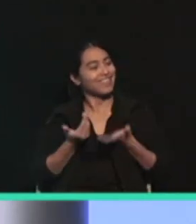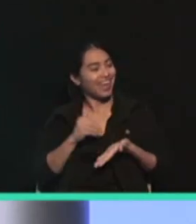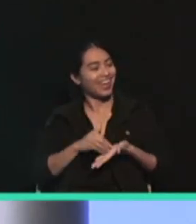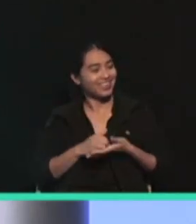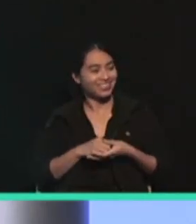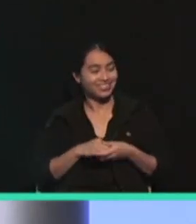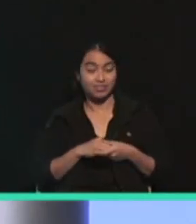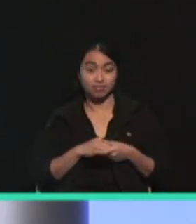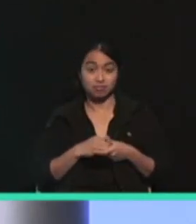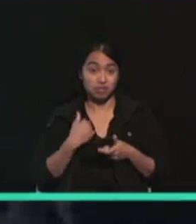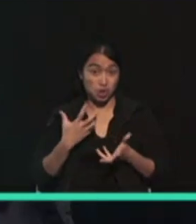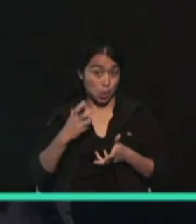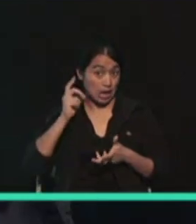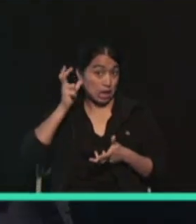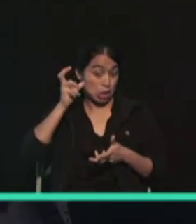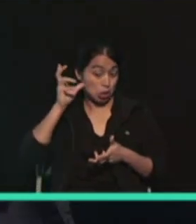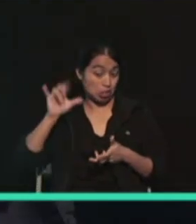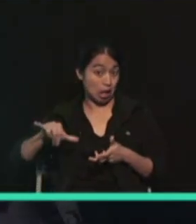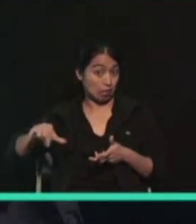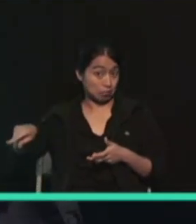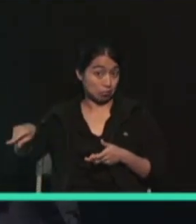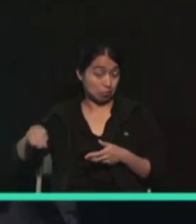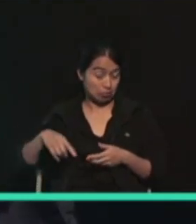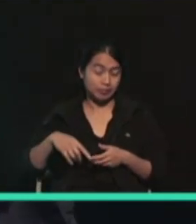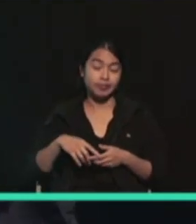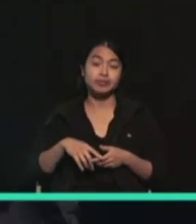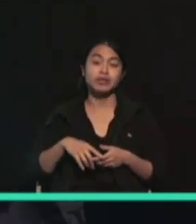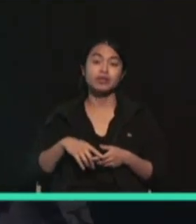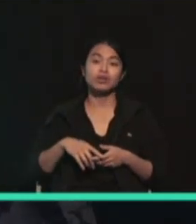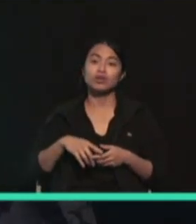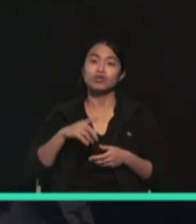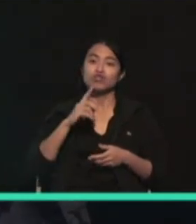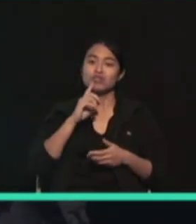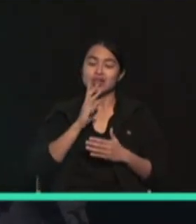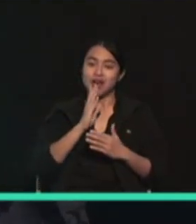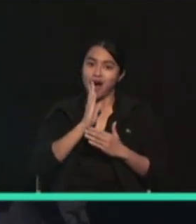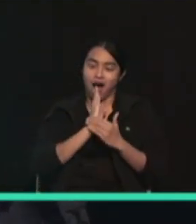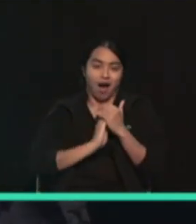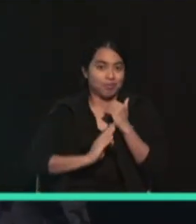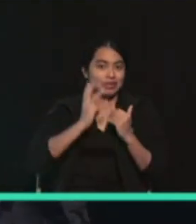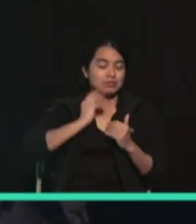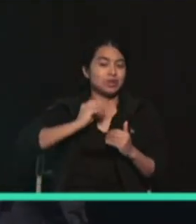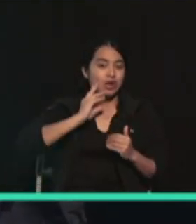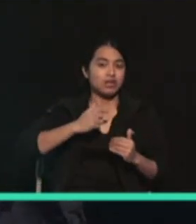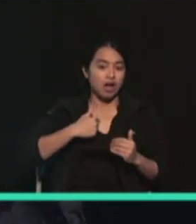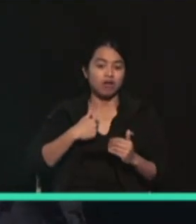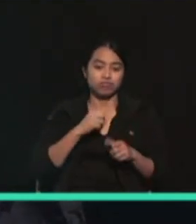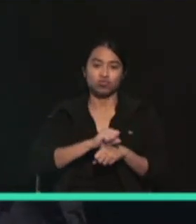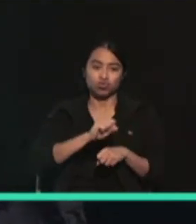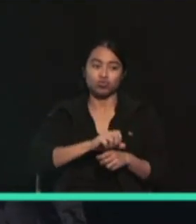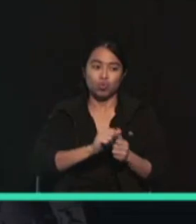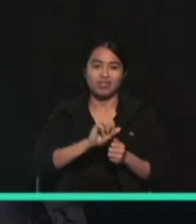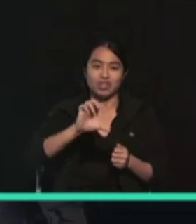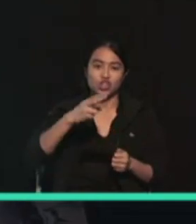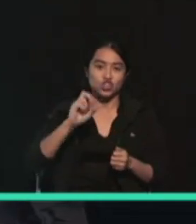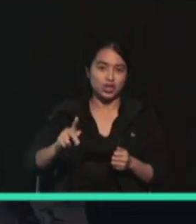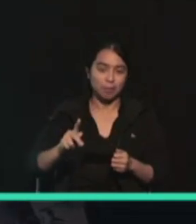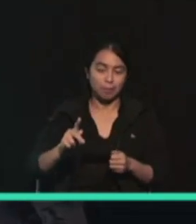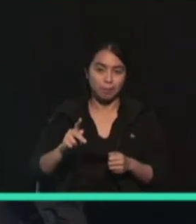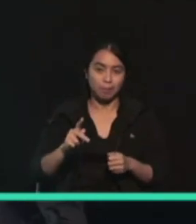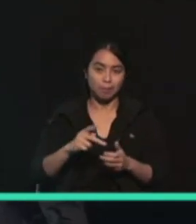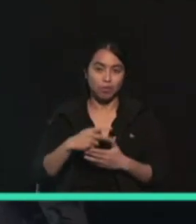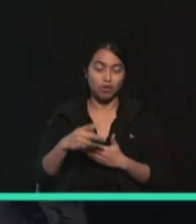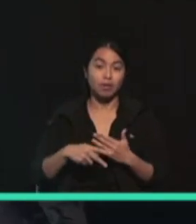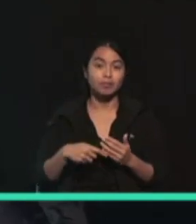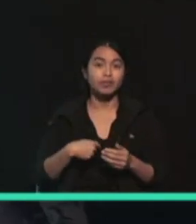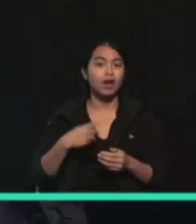What's really amazing and humbling for us that work with the CHIP program is that is the key